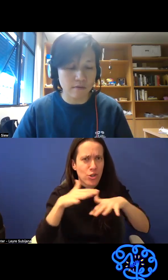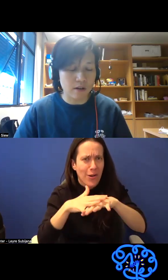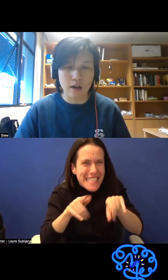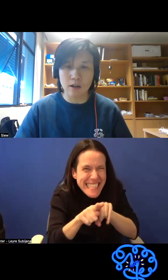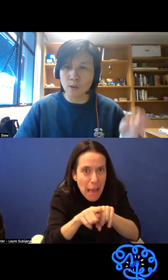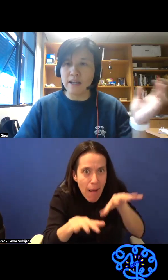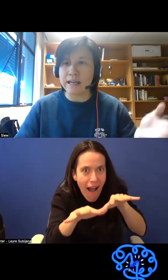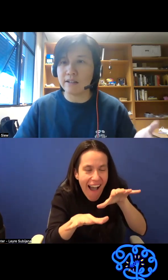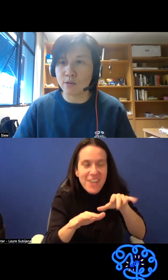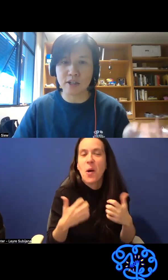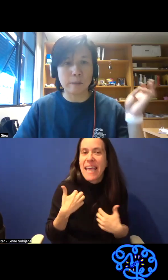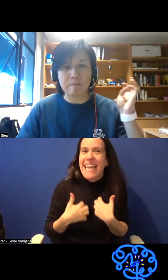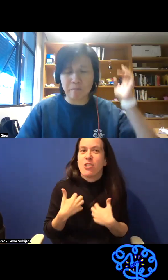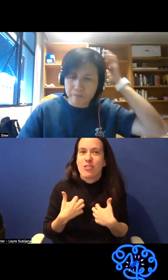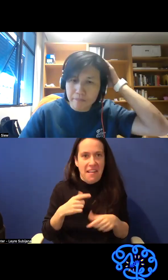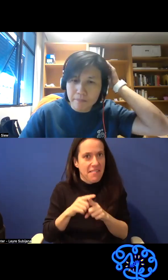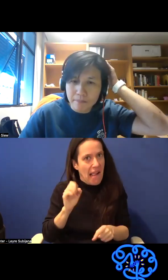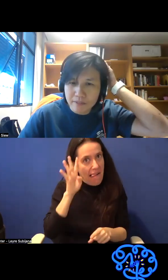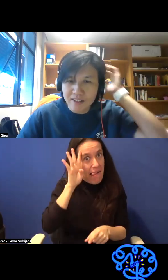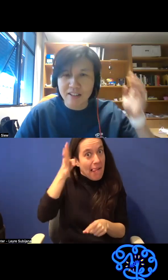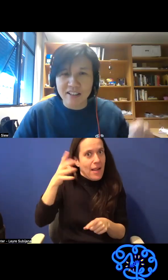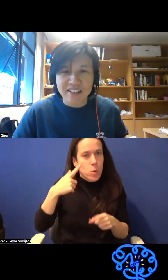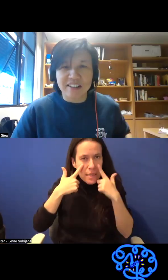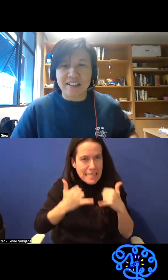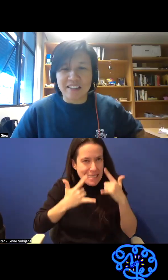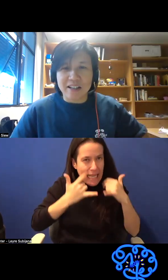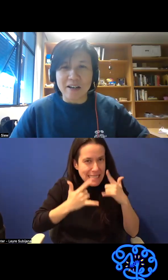of looking at this question.